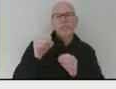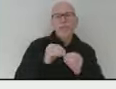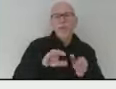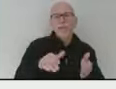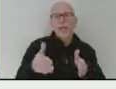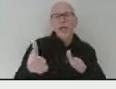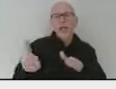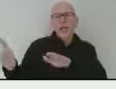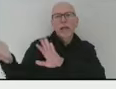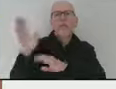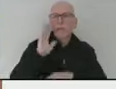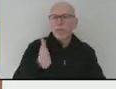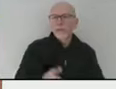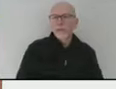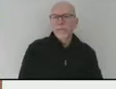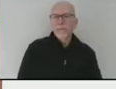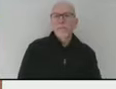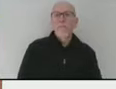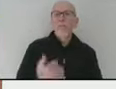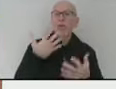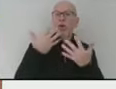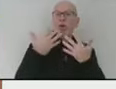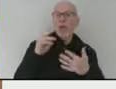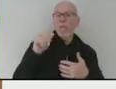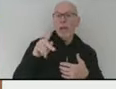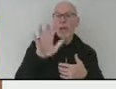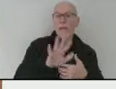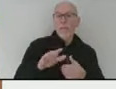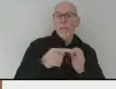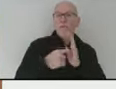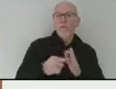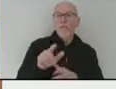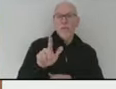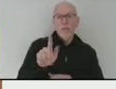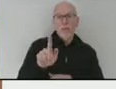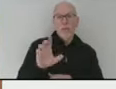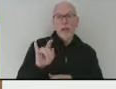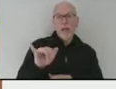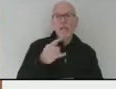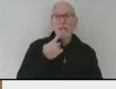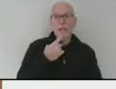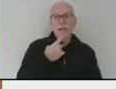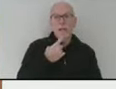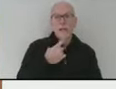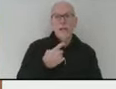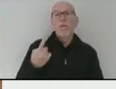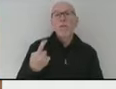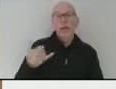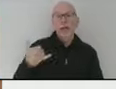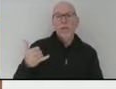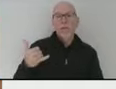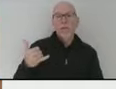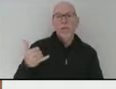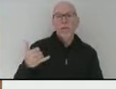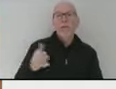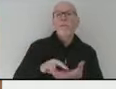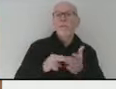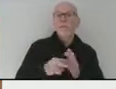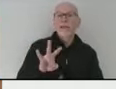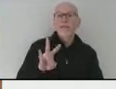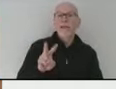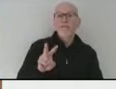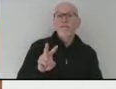skyrocket. Our color-coded county map this week shows 21 counties in red and one in yellow. That leaves 72 counties